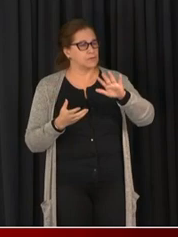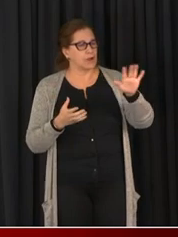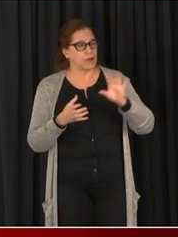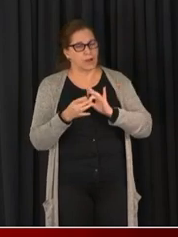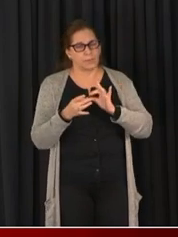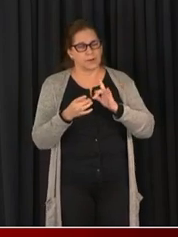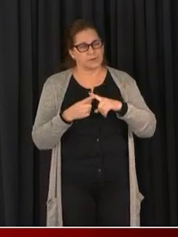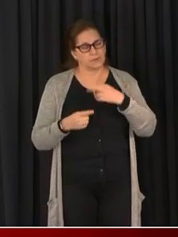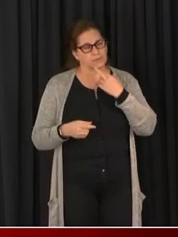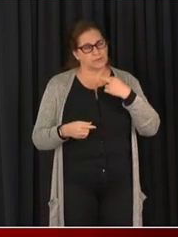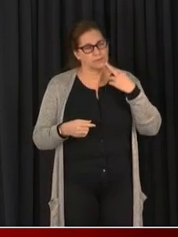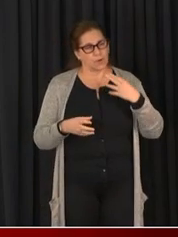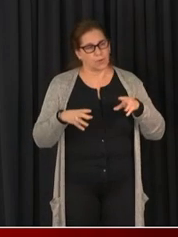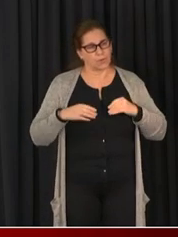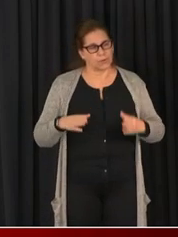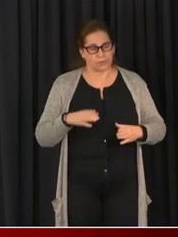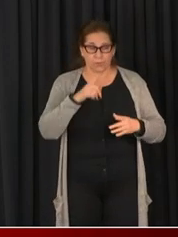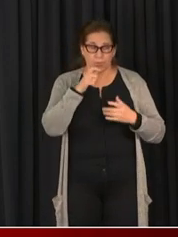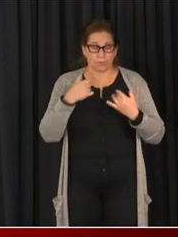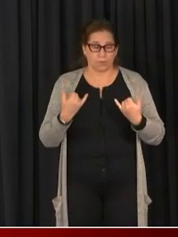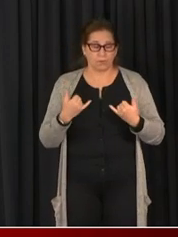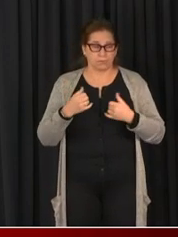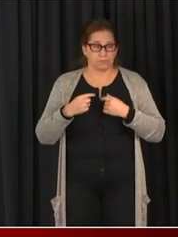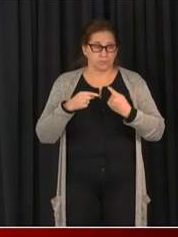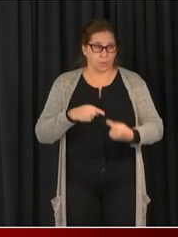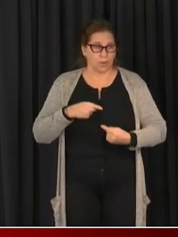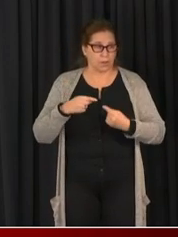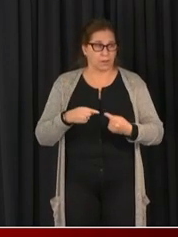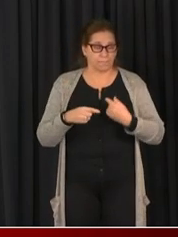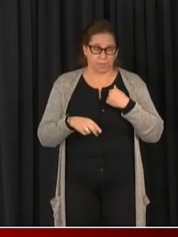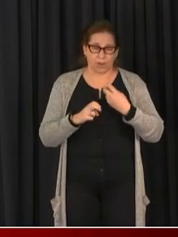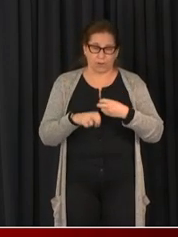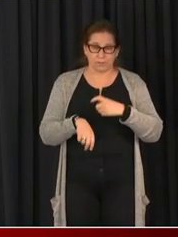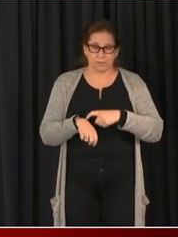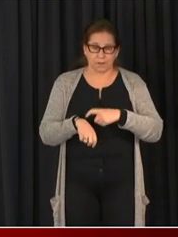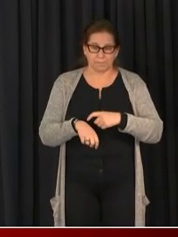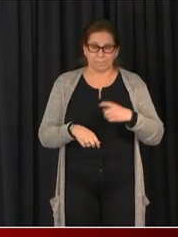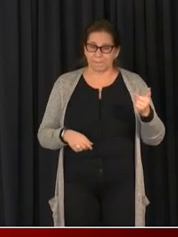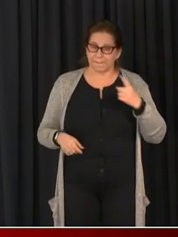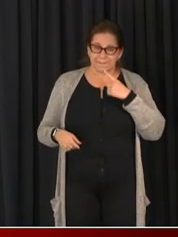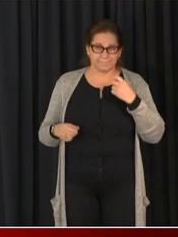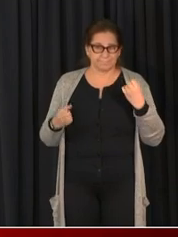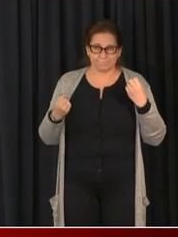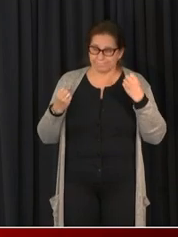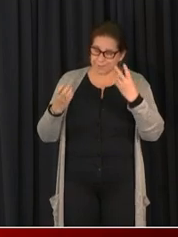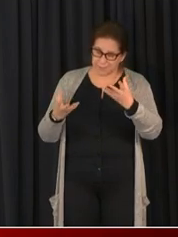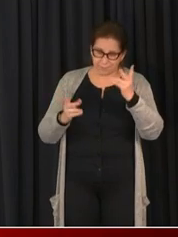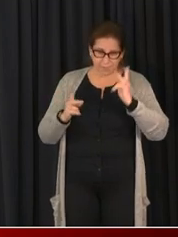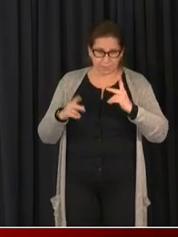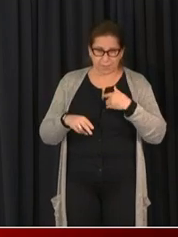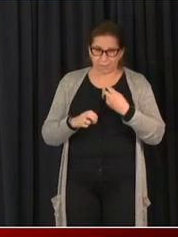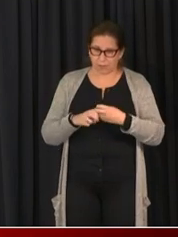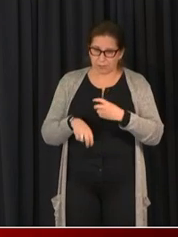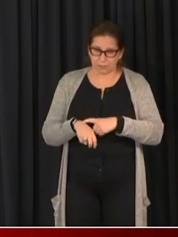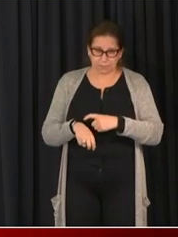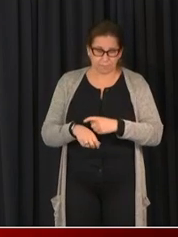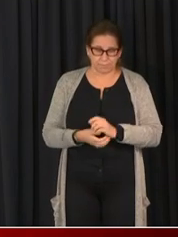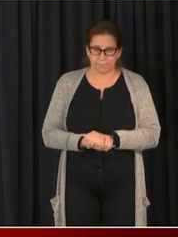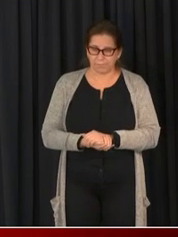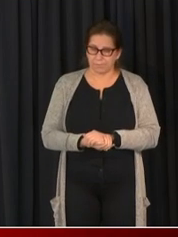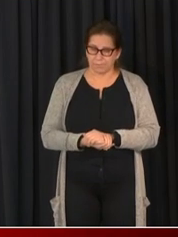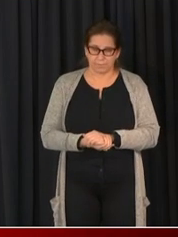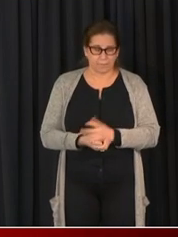who are having a hard time? Well, there are a lot of people having a hard time, and certainly the cause of the hard time